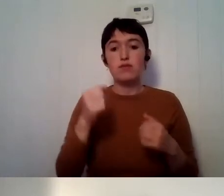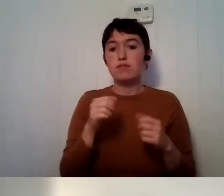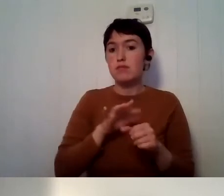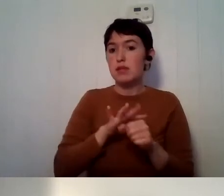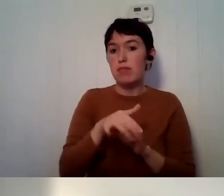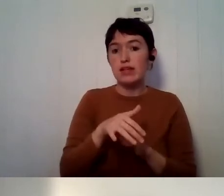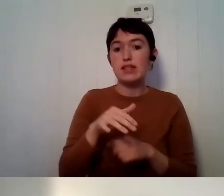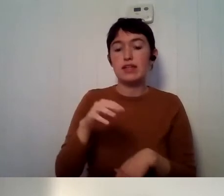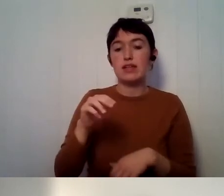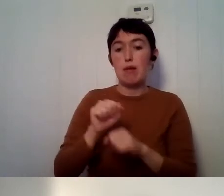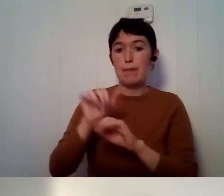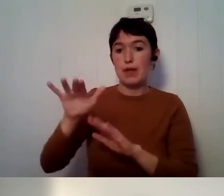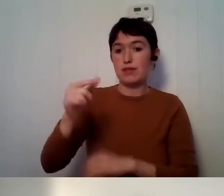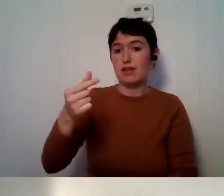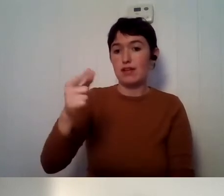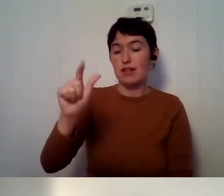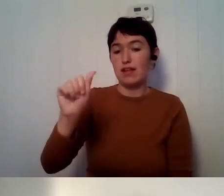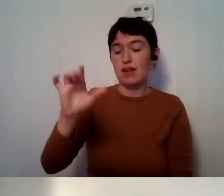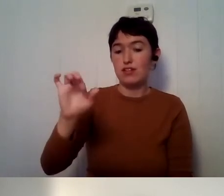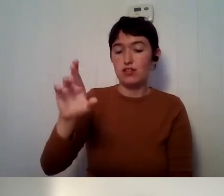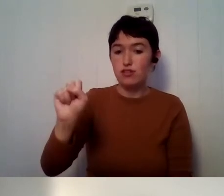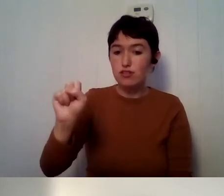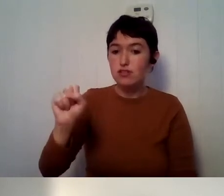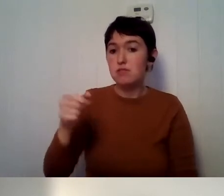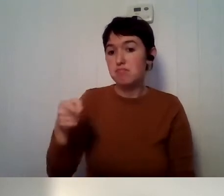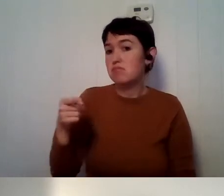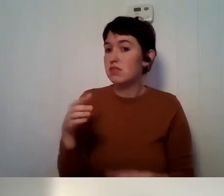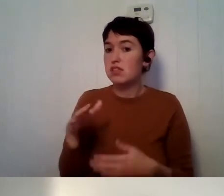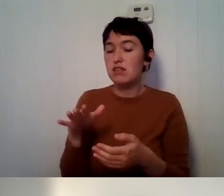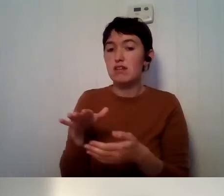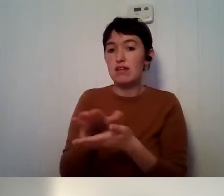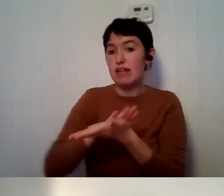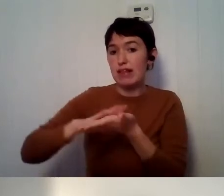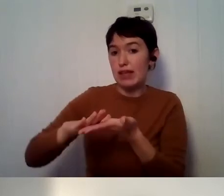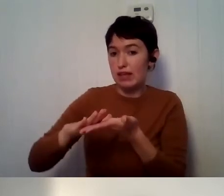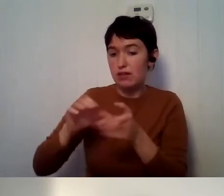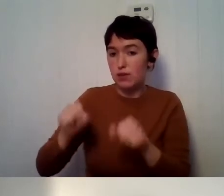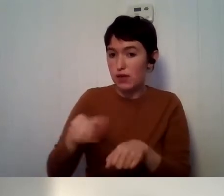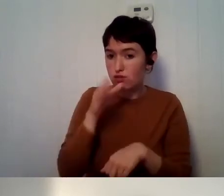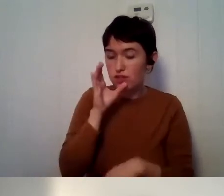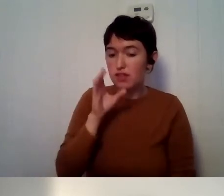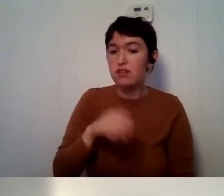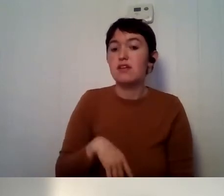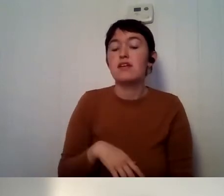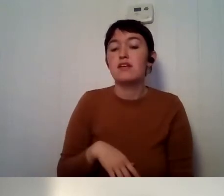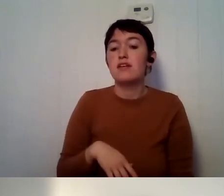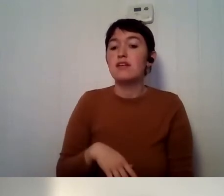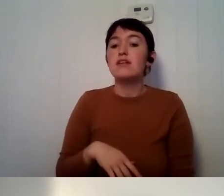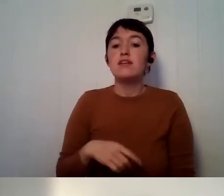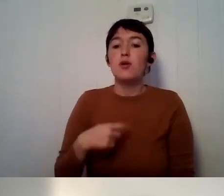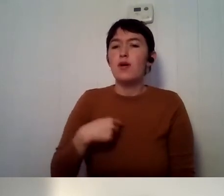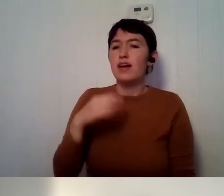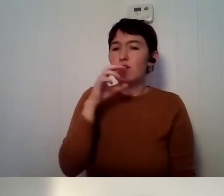water is very clean to drink. And so I would assume that it's sort of a